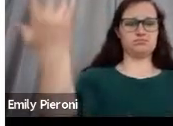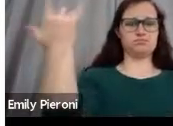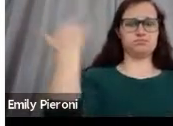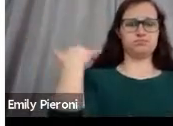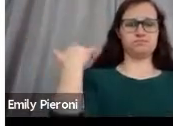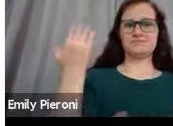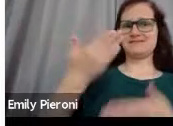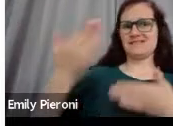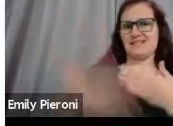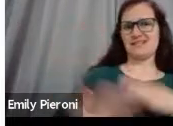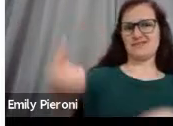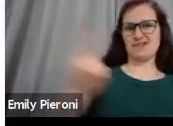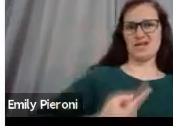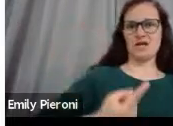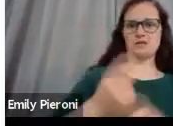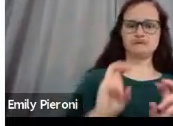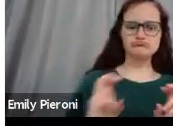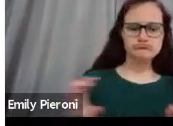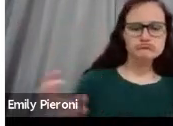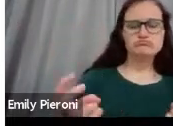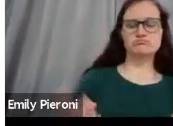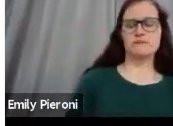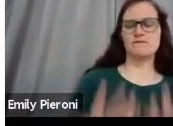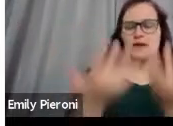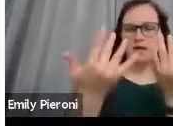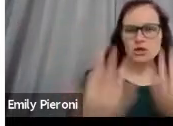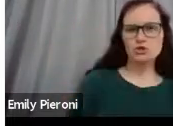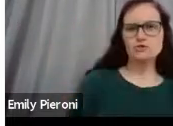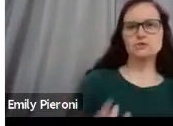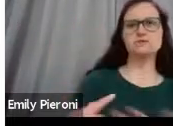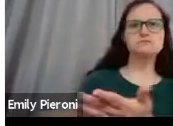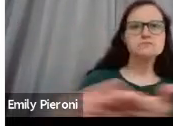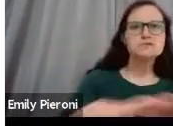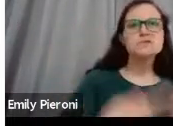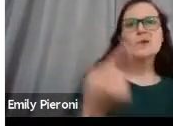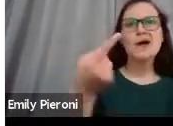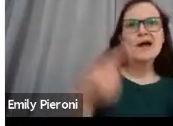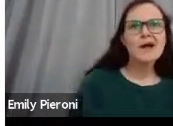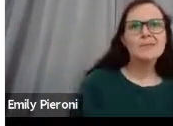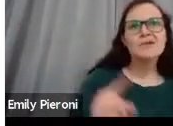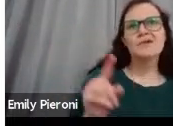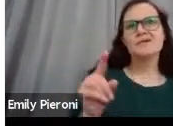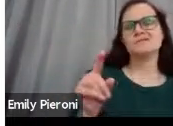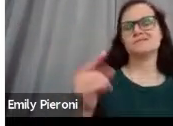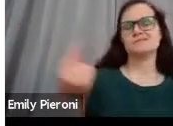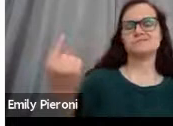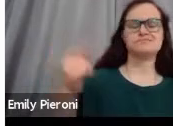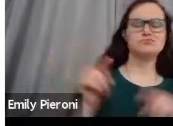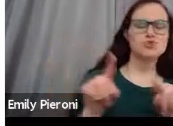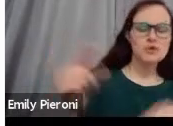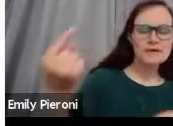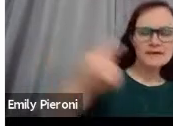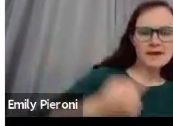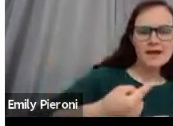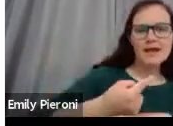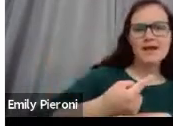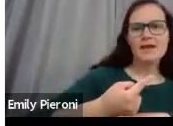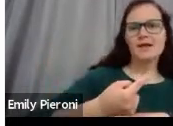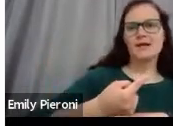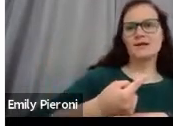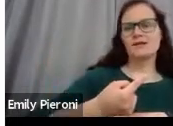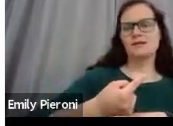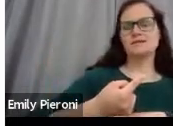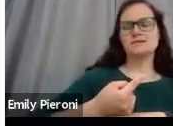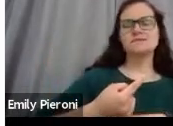probably eat dinner, talk about what had been going on in their day, what they had encountered. This was their way